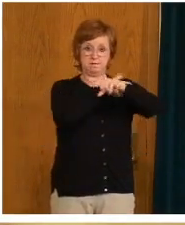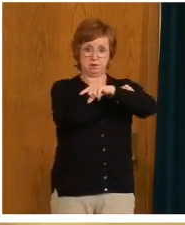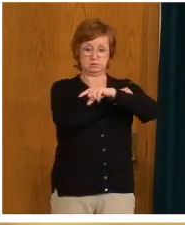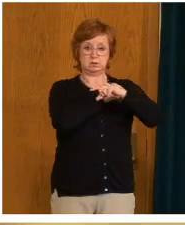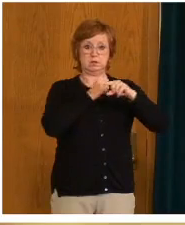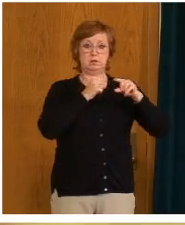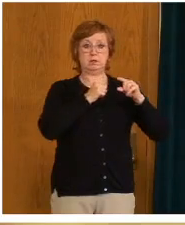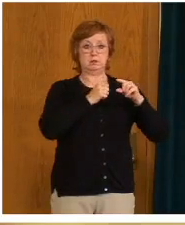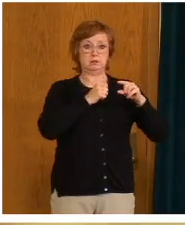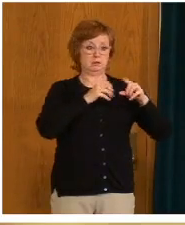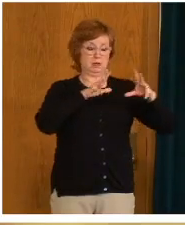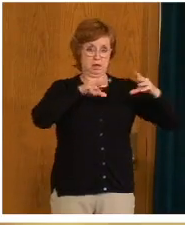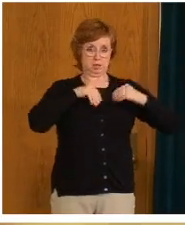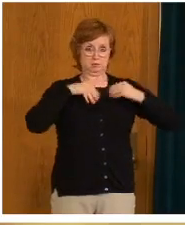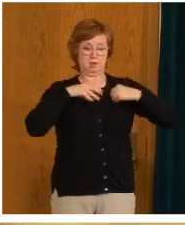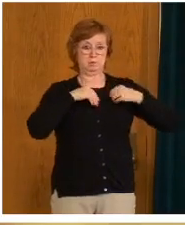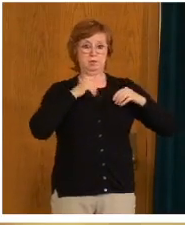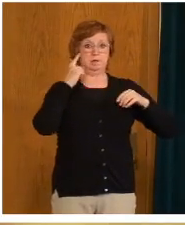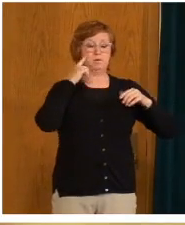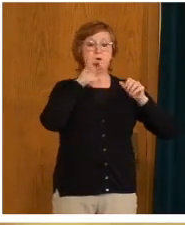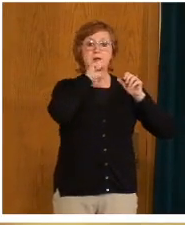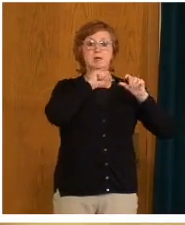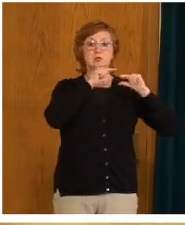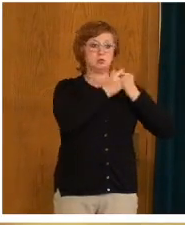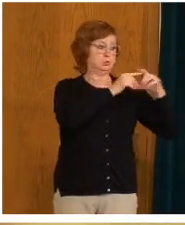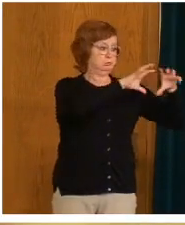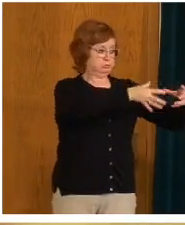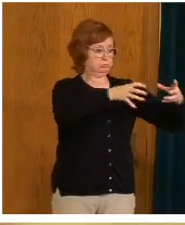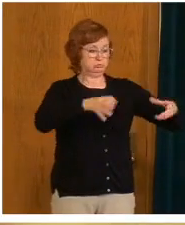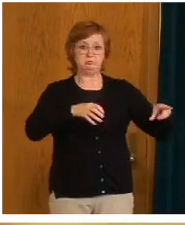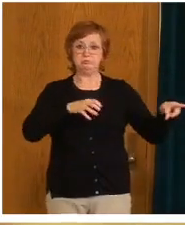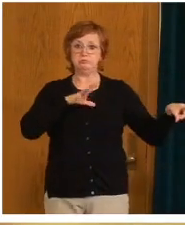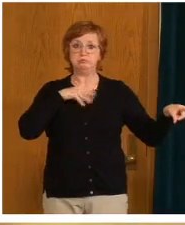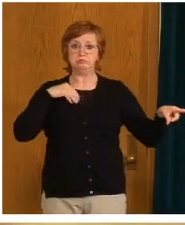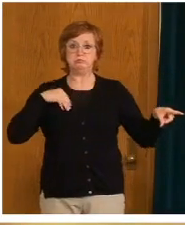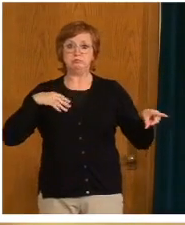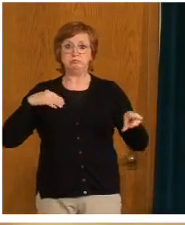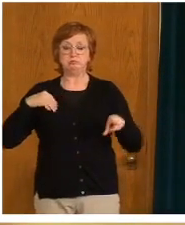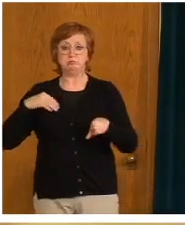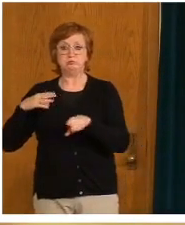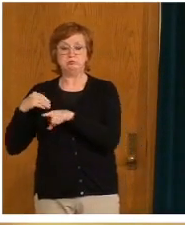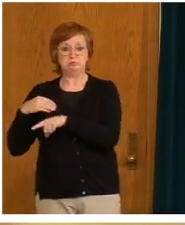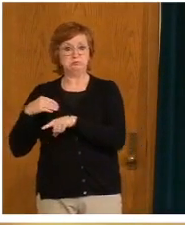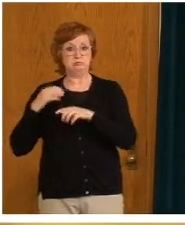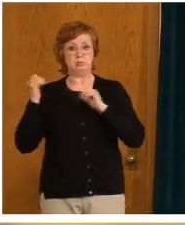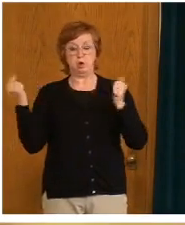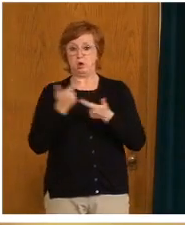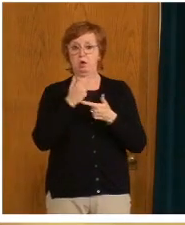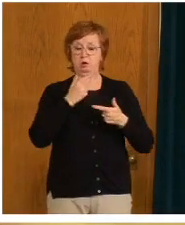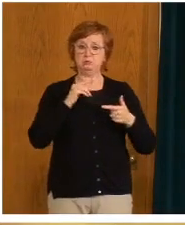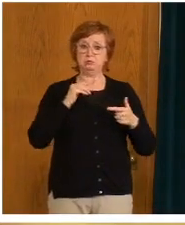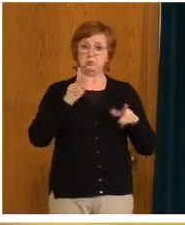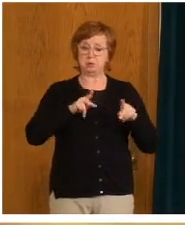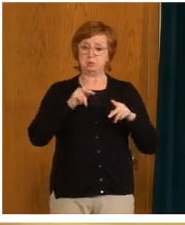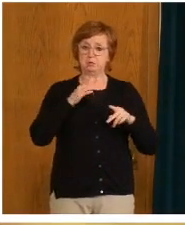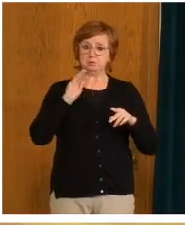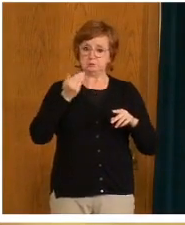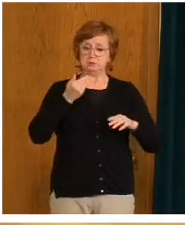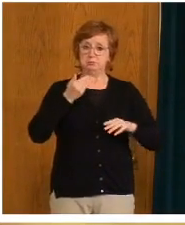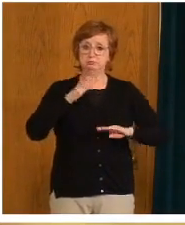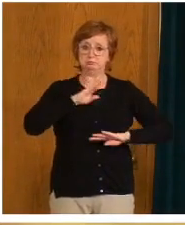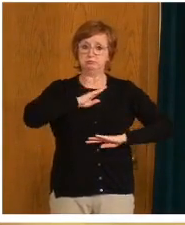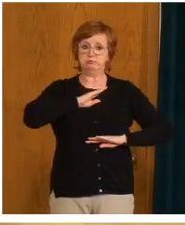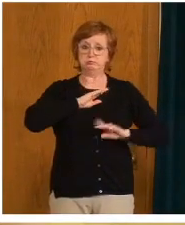I think it will continue to be strong in the days and in the weeks ahead. That being said, we need as many